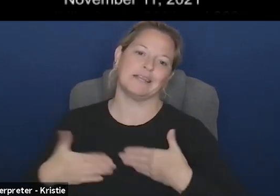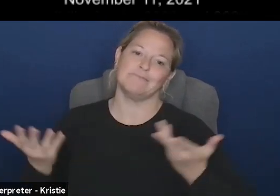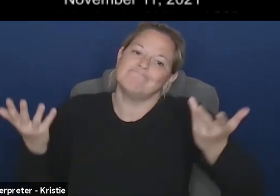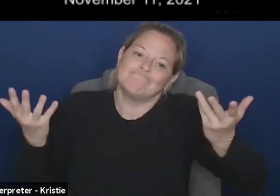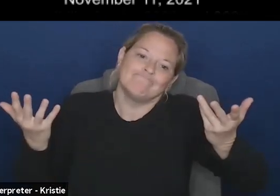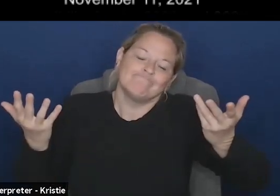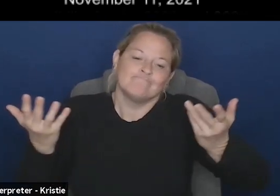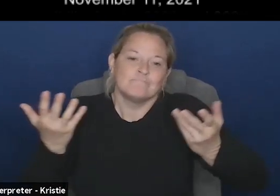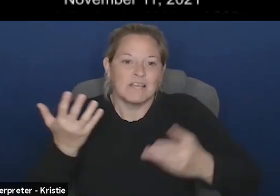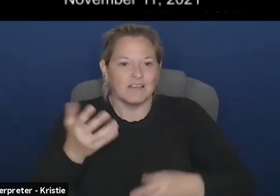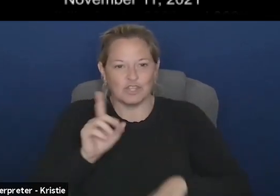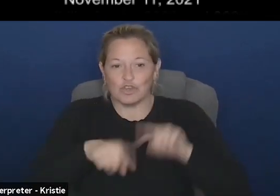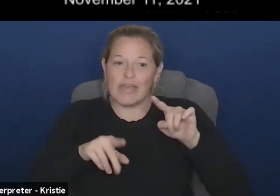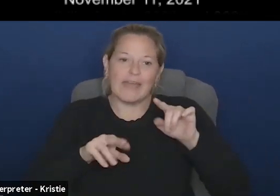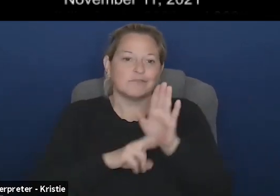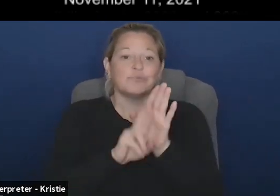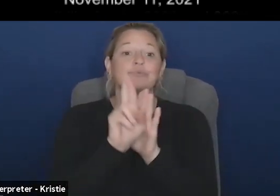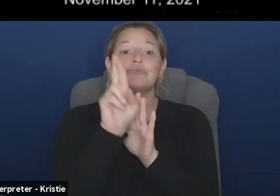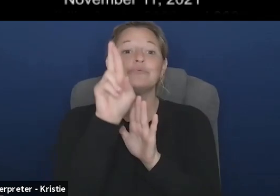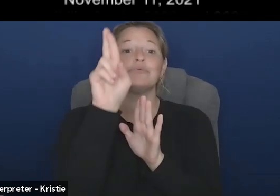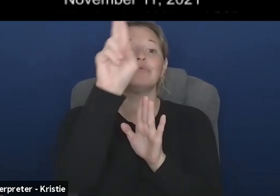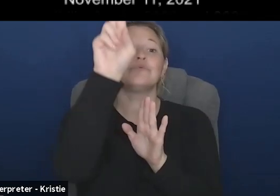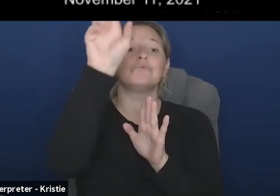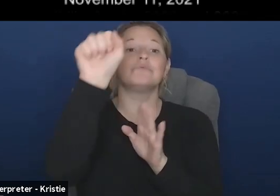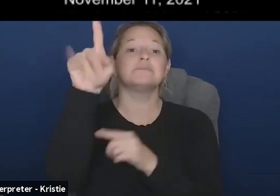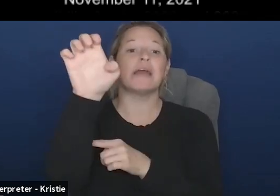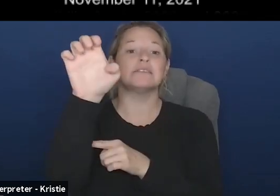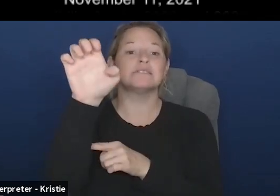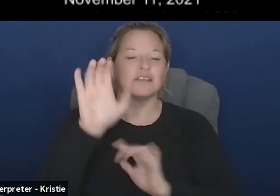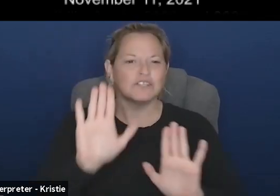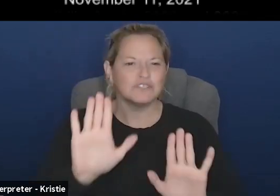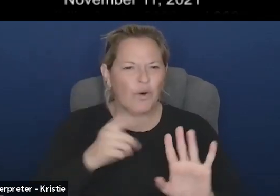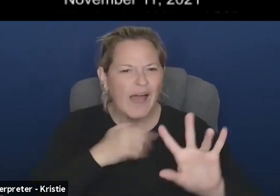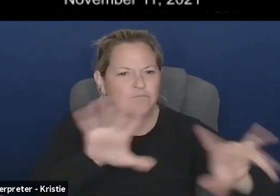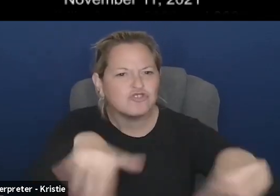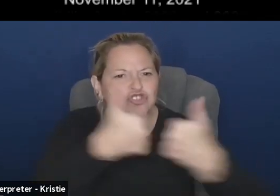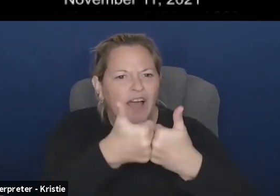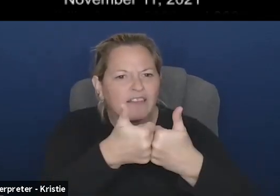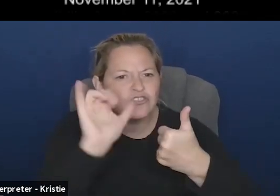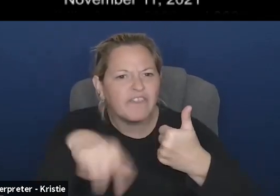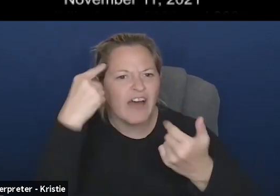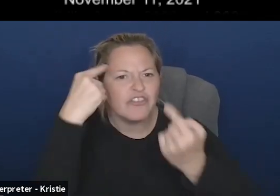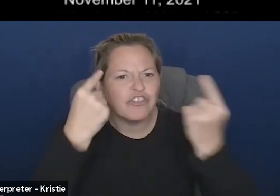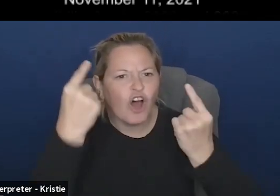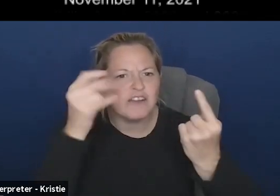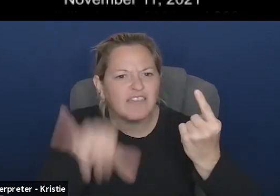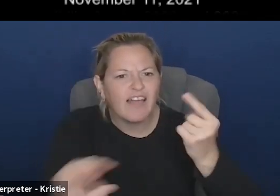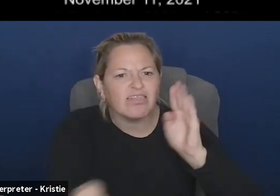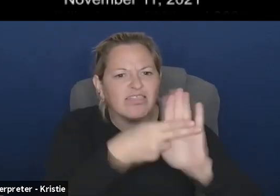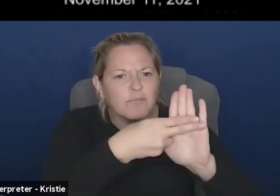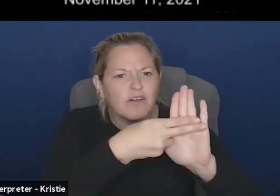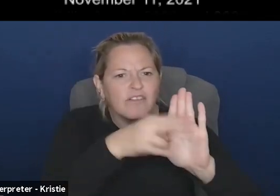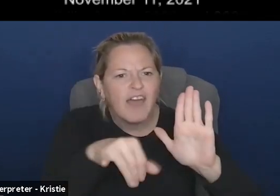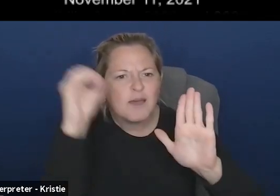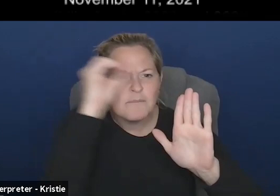I'm interested in, I challenge that. And I also am of the opinion